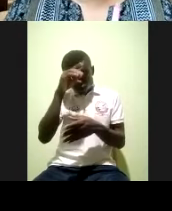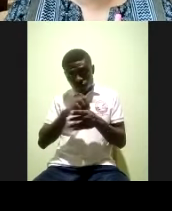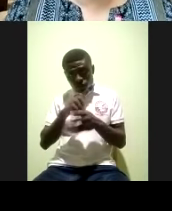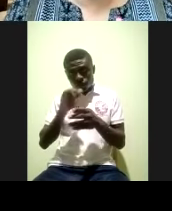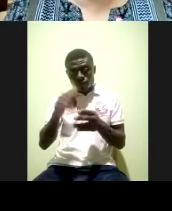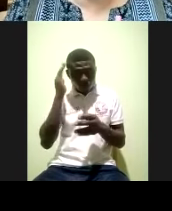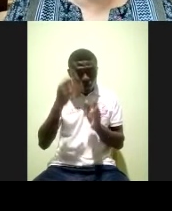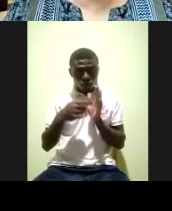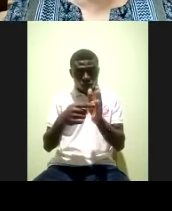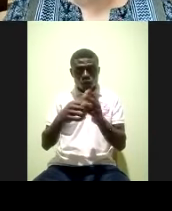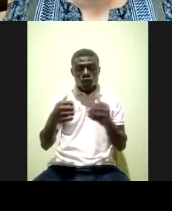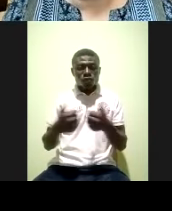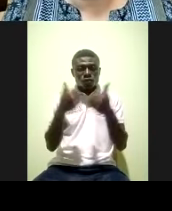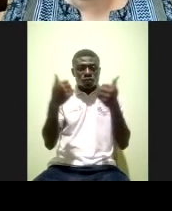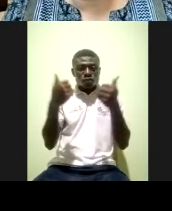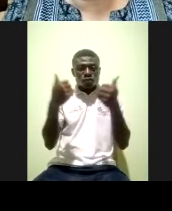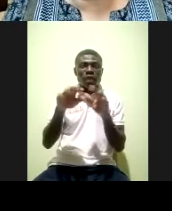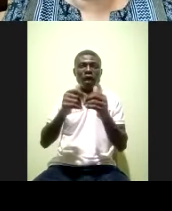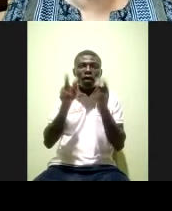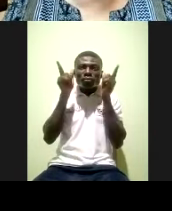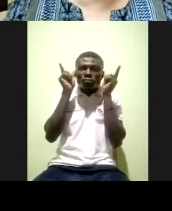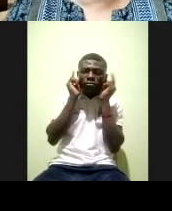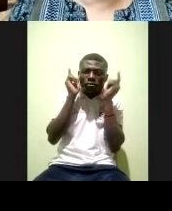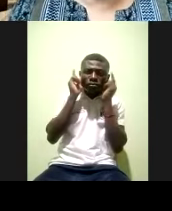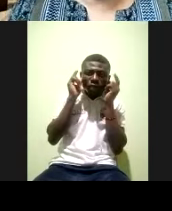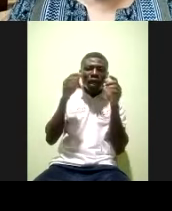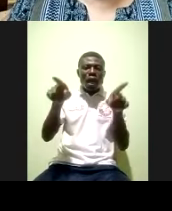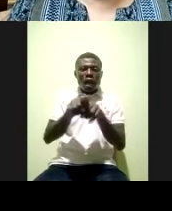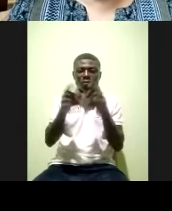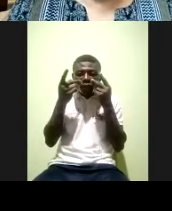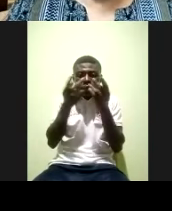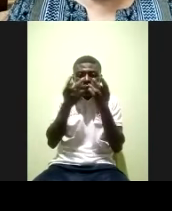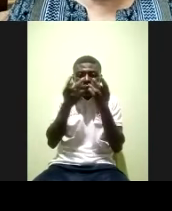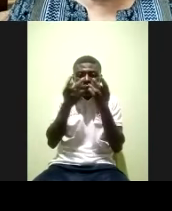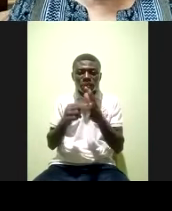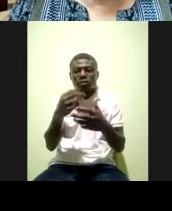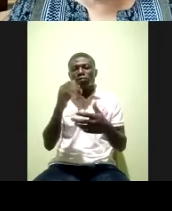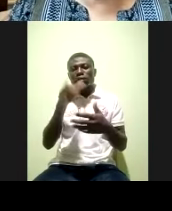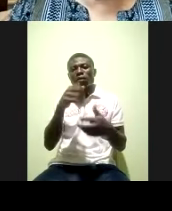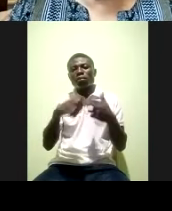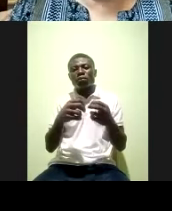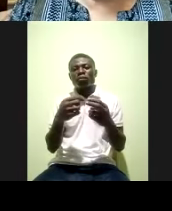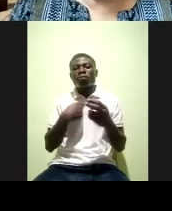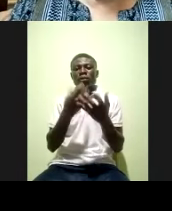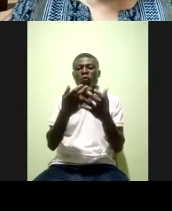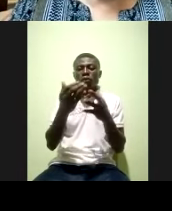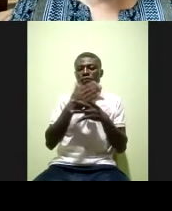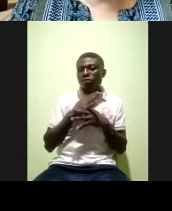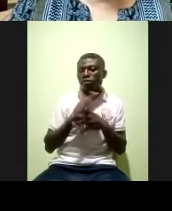challenges in auditory processing as well as visual processing. Now, I wanted to share